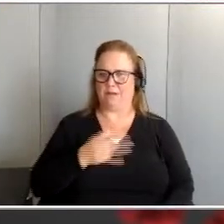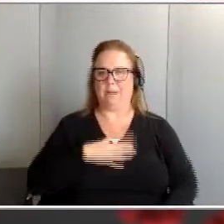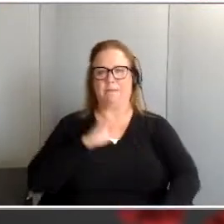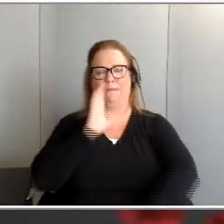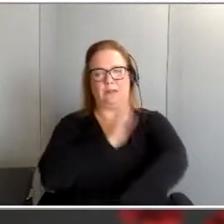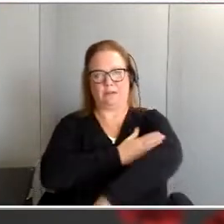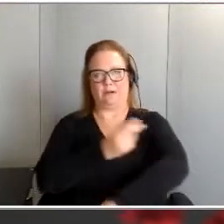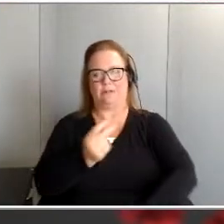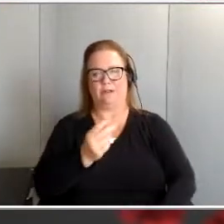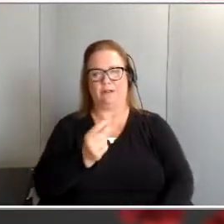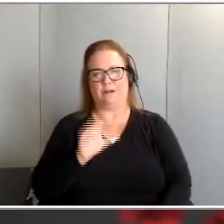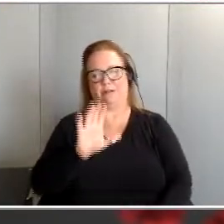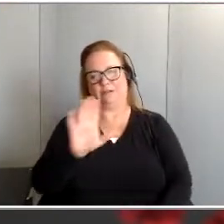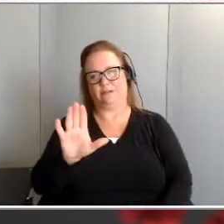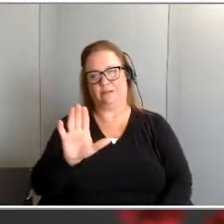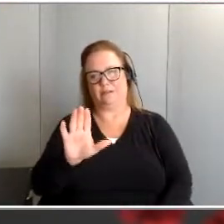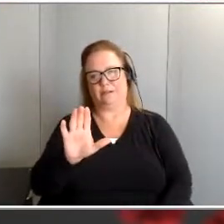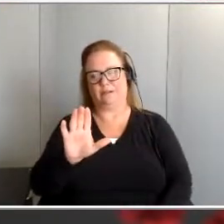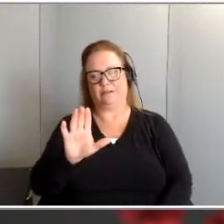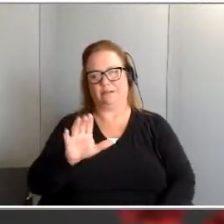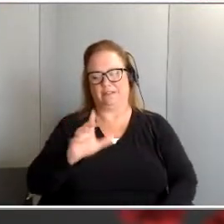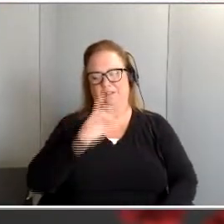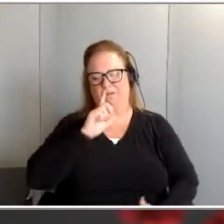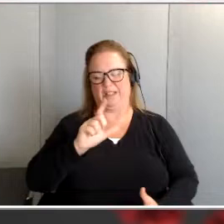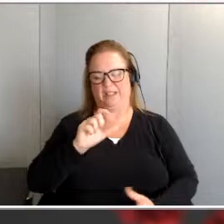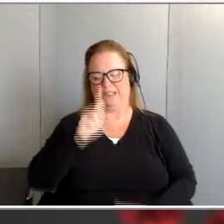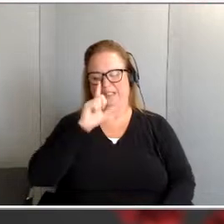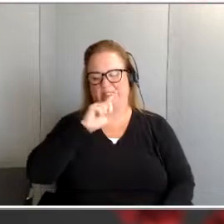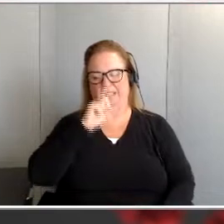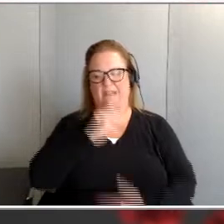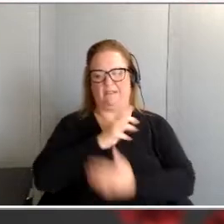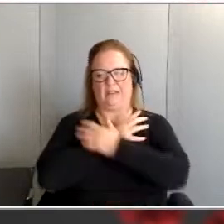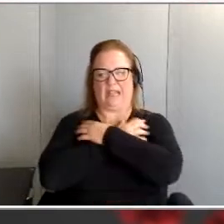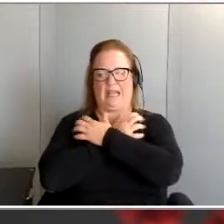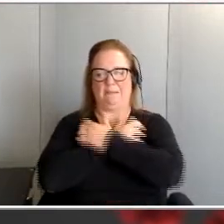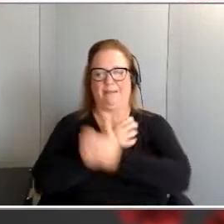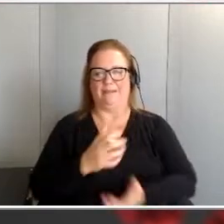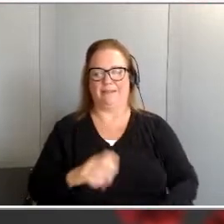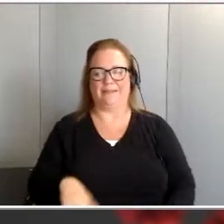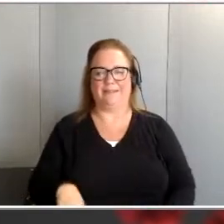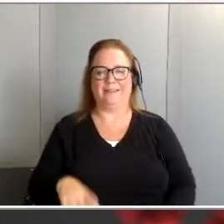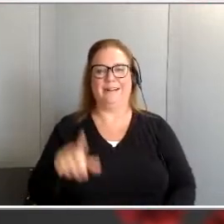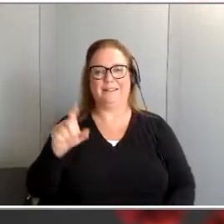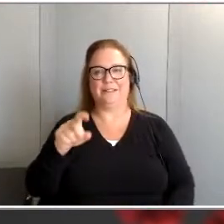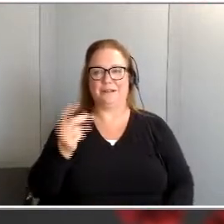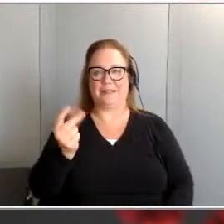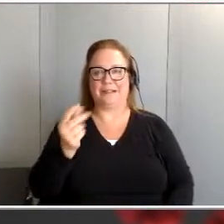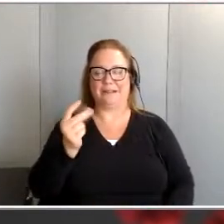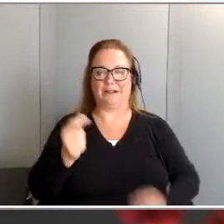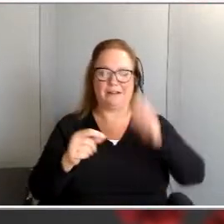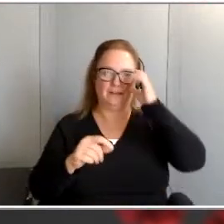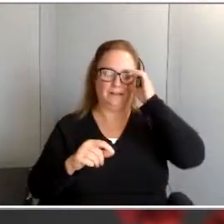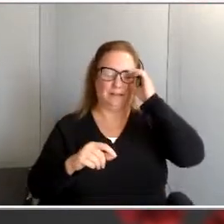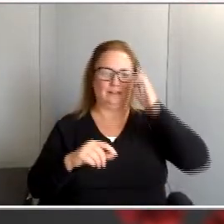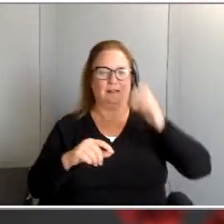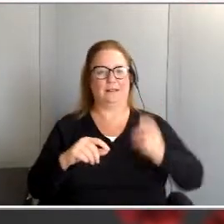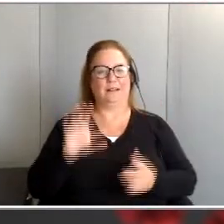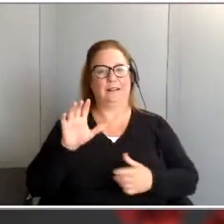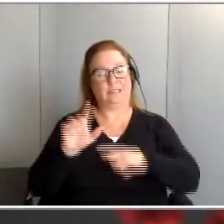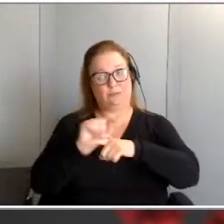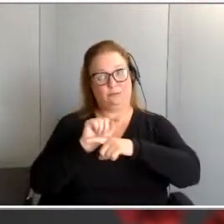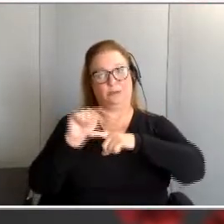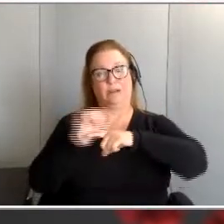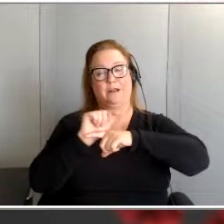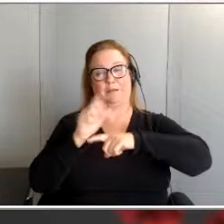know. It's basically like a live stuffed animal, and I've been it's bugging really you. well, I keep telling you got to get a dog. You're like, no. It's well trained and would be a